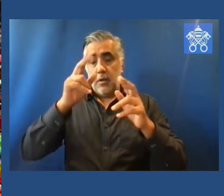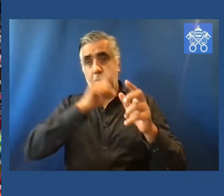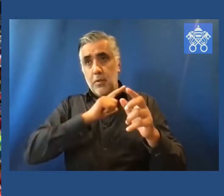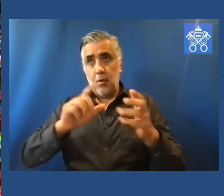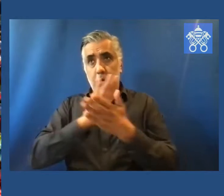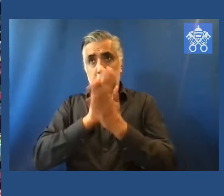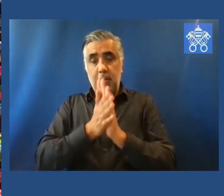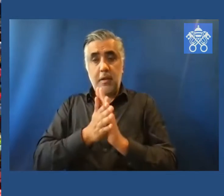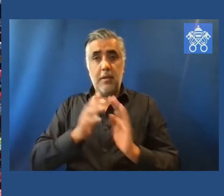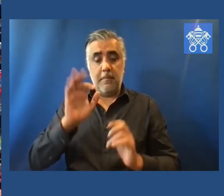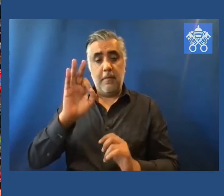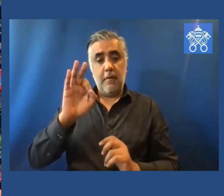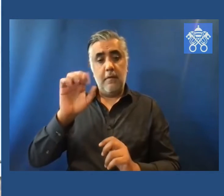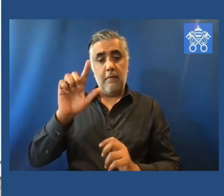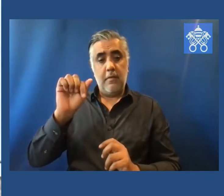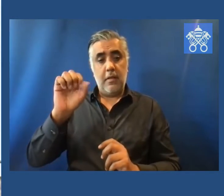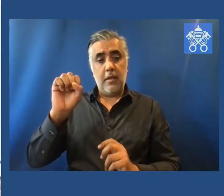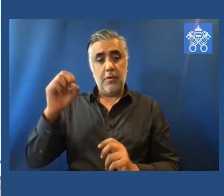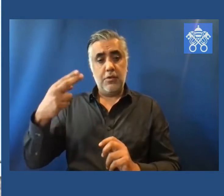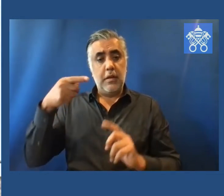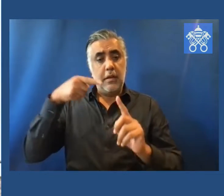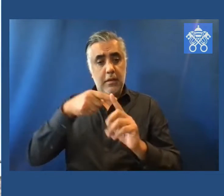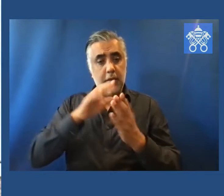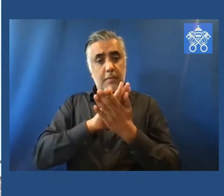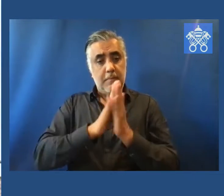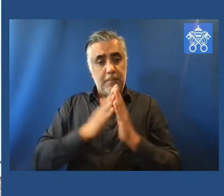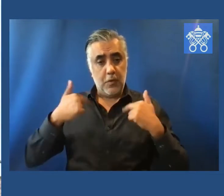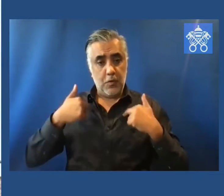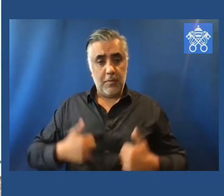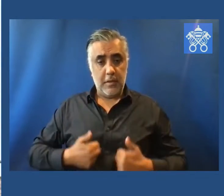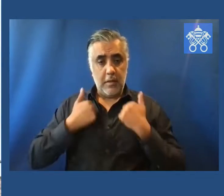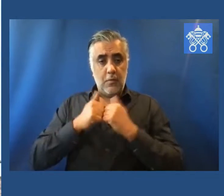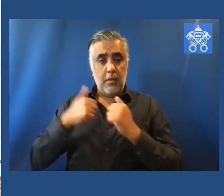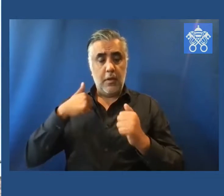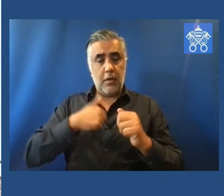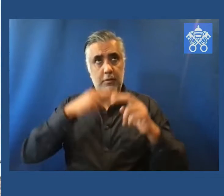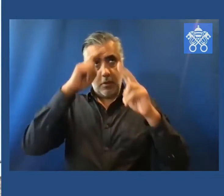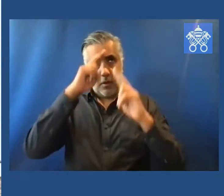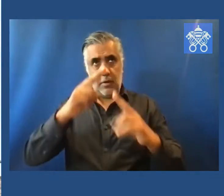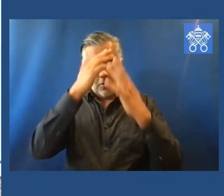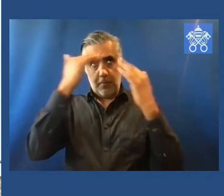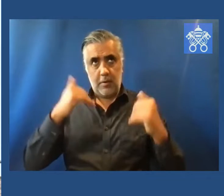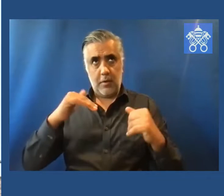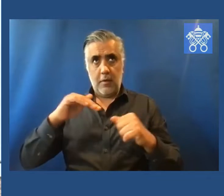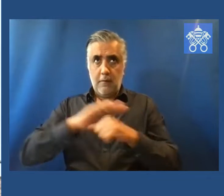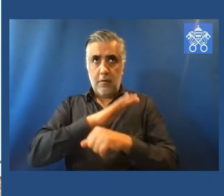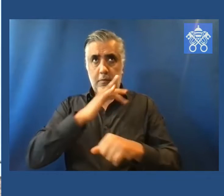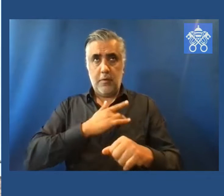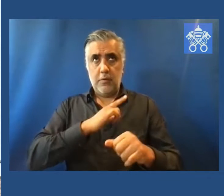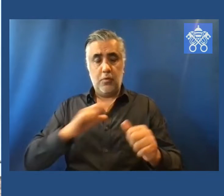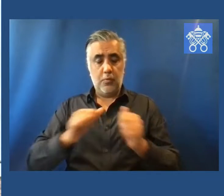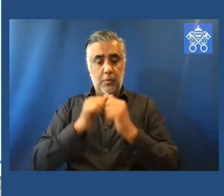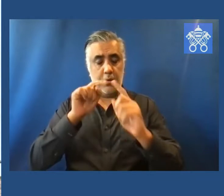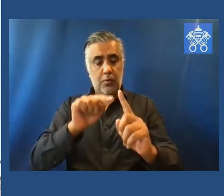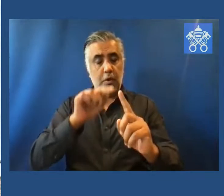hora mortis nostre. Amen. Et verbum caro factum est. Et habitavit in nobis. Ave Maria, gratia plena, Dominus